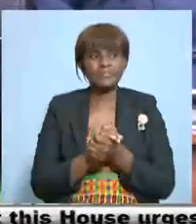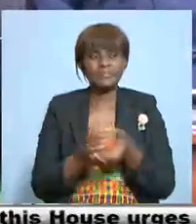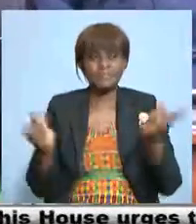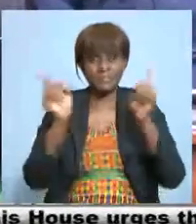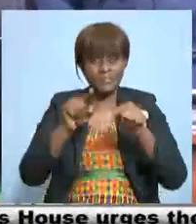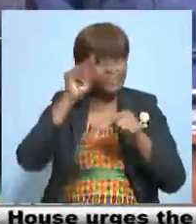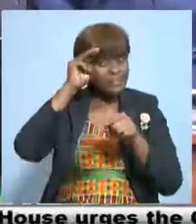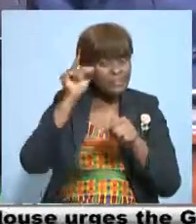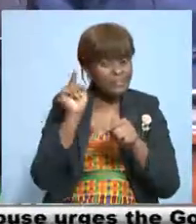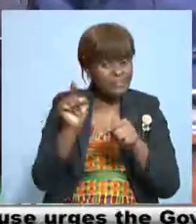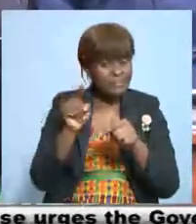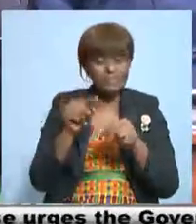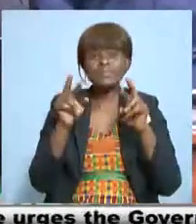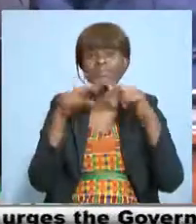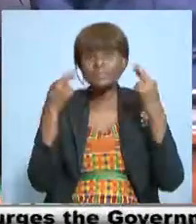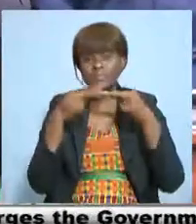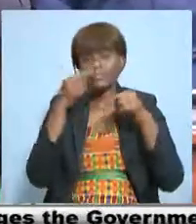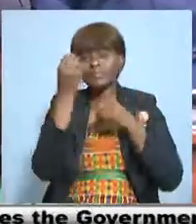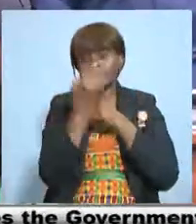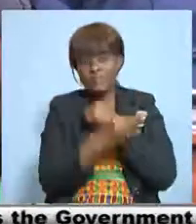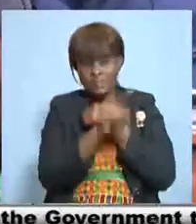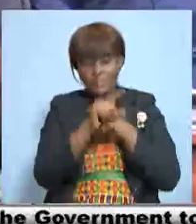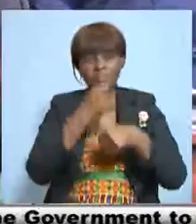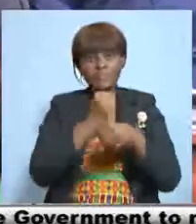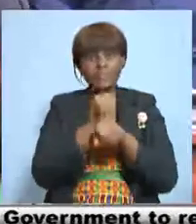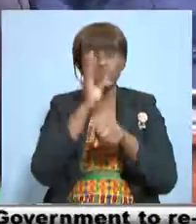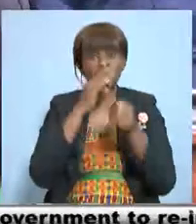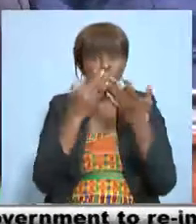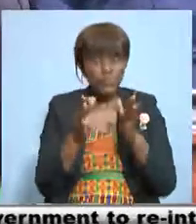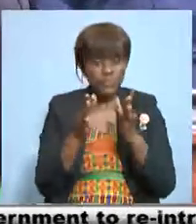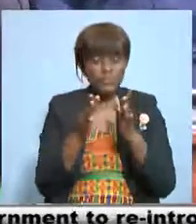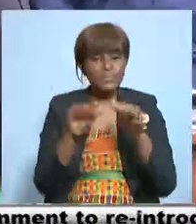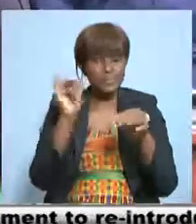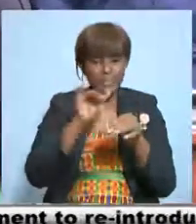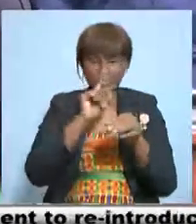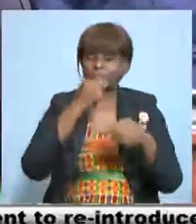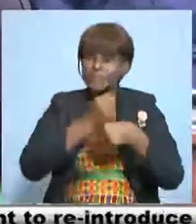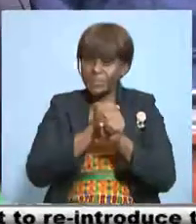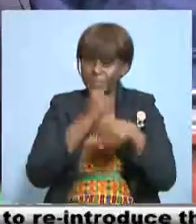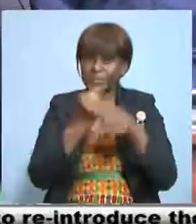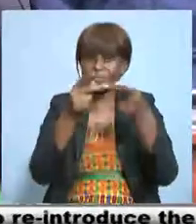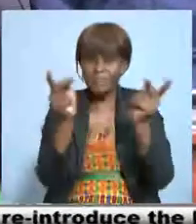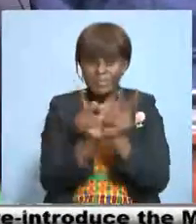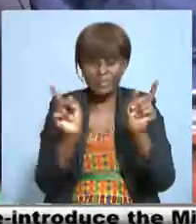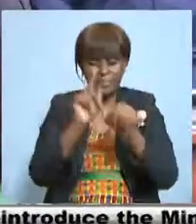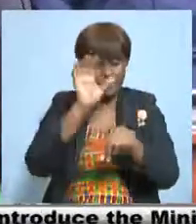when the Ministry of Religious Affairs was created, it created a platform